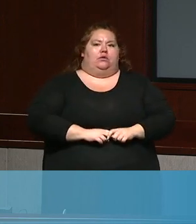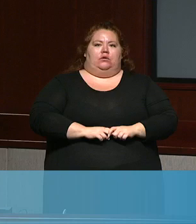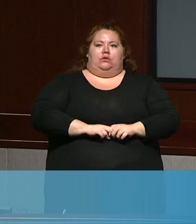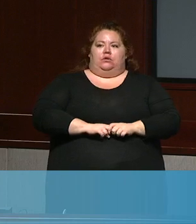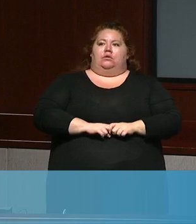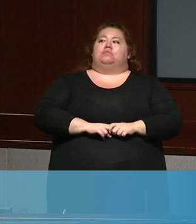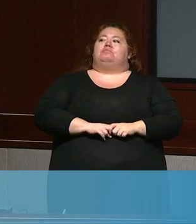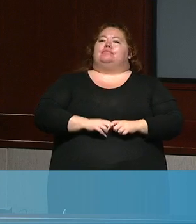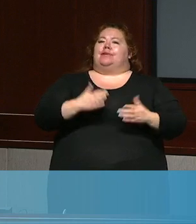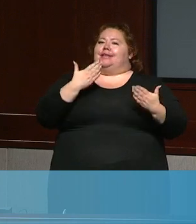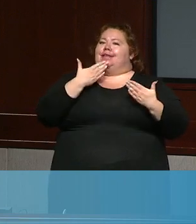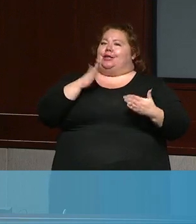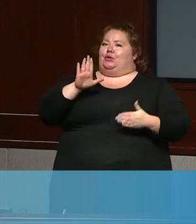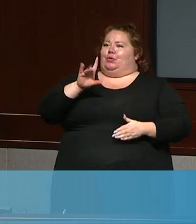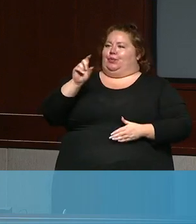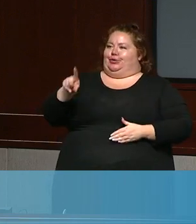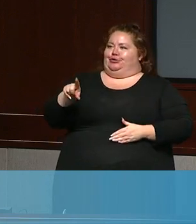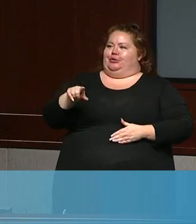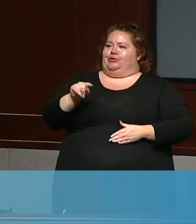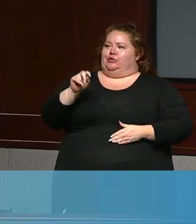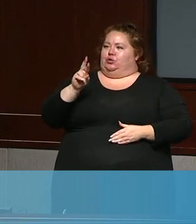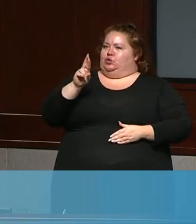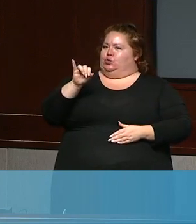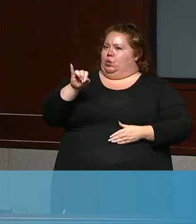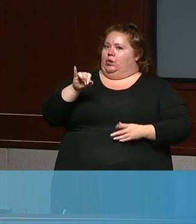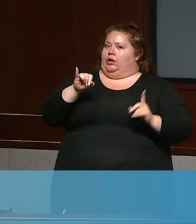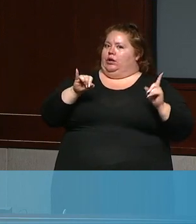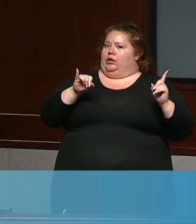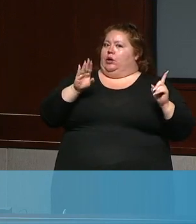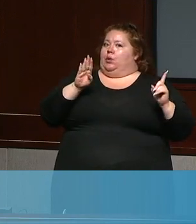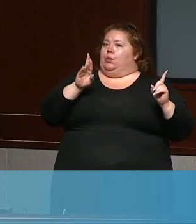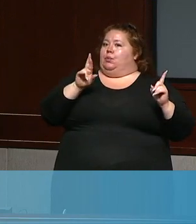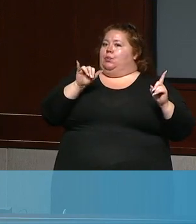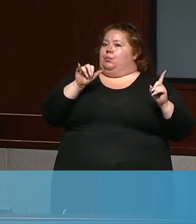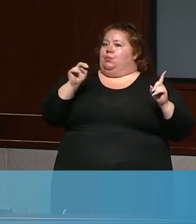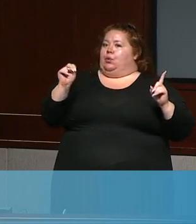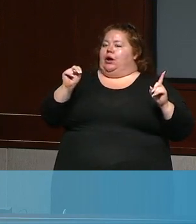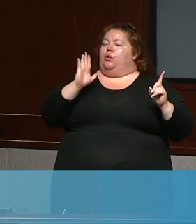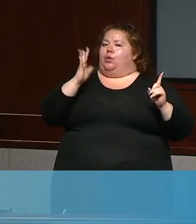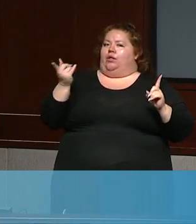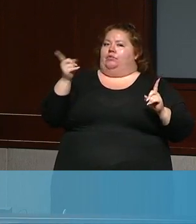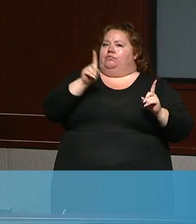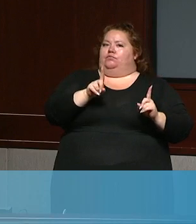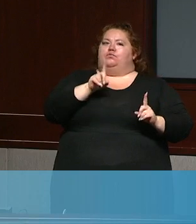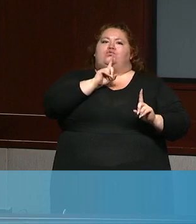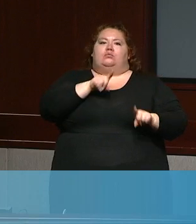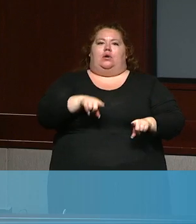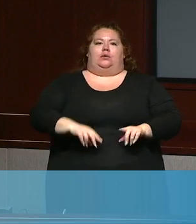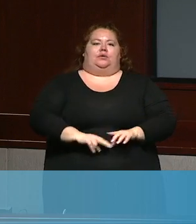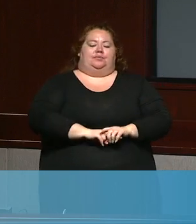Thanks for the question, Tori. I think we're going to have Bryn respond. Give us 1 second.